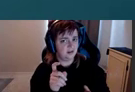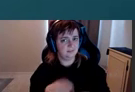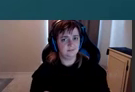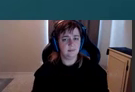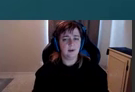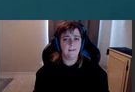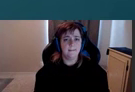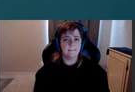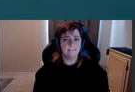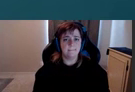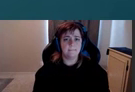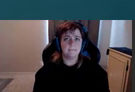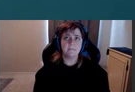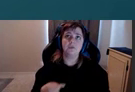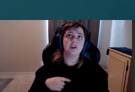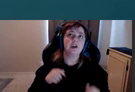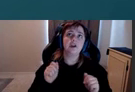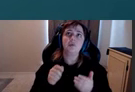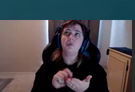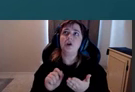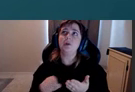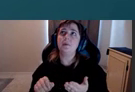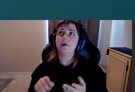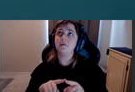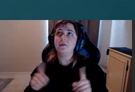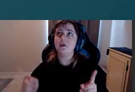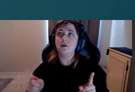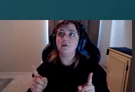about what happened like 3 months later here.